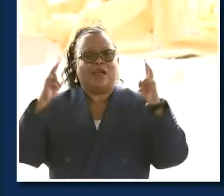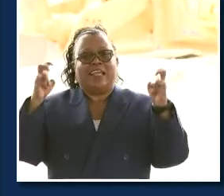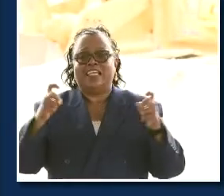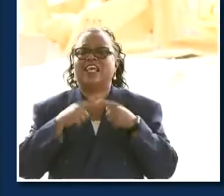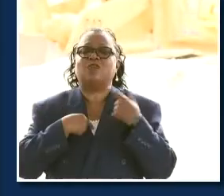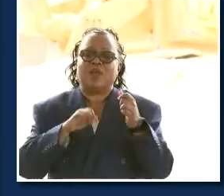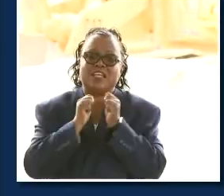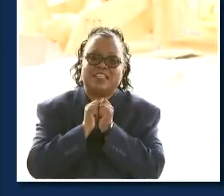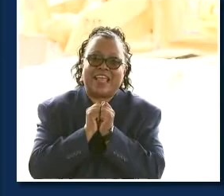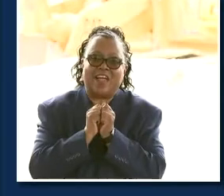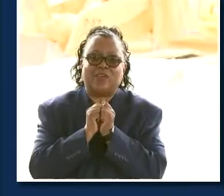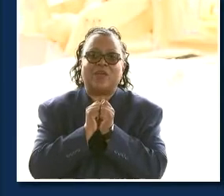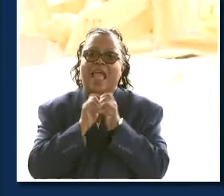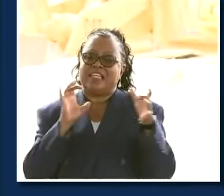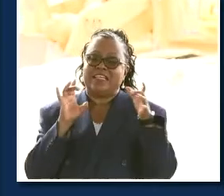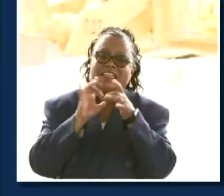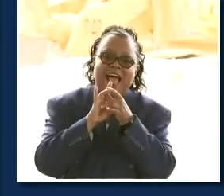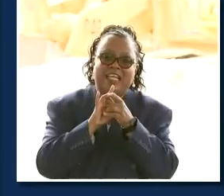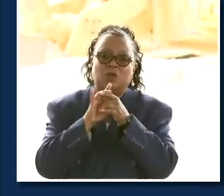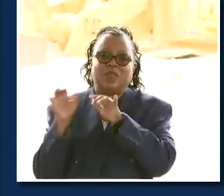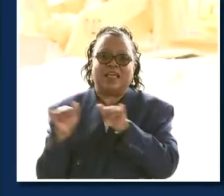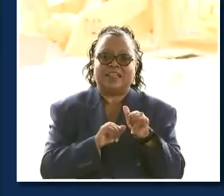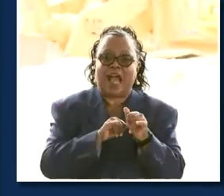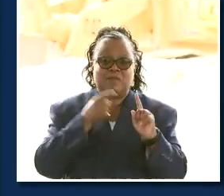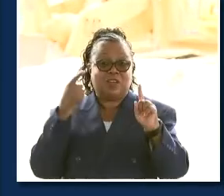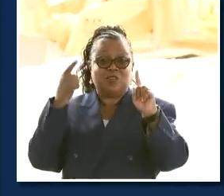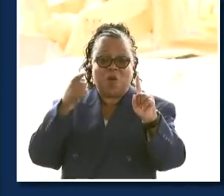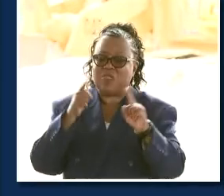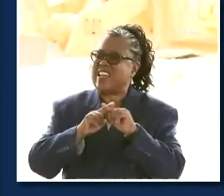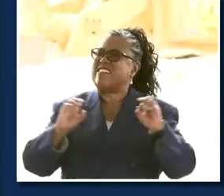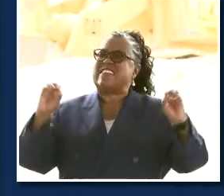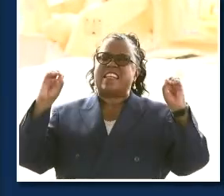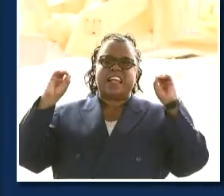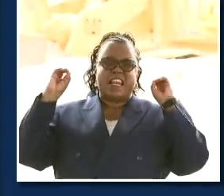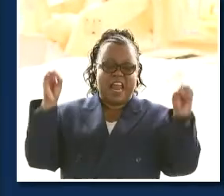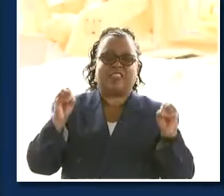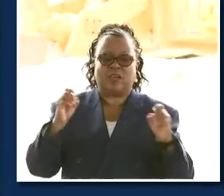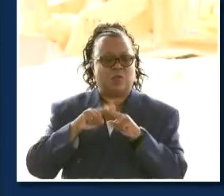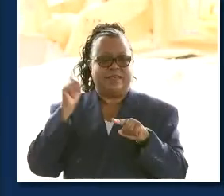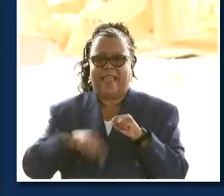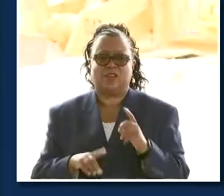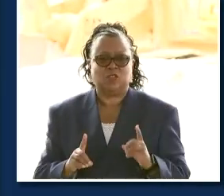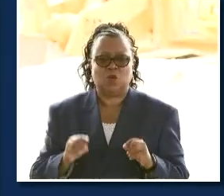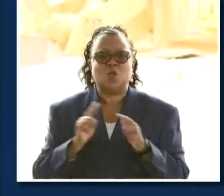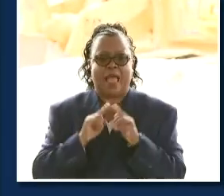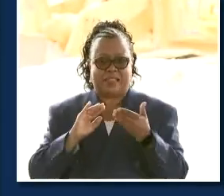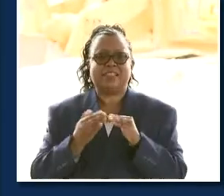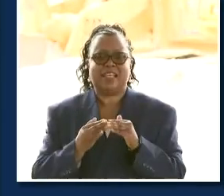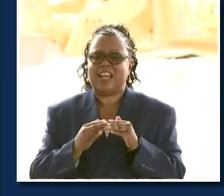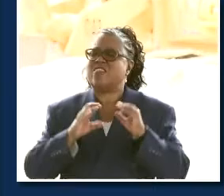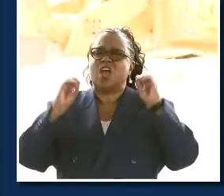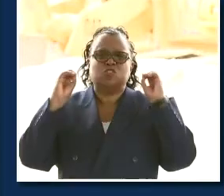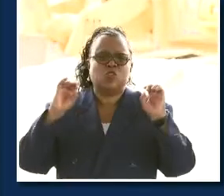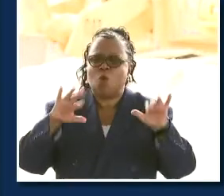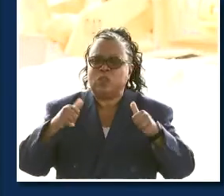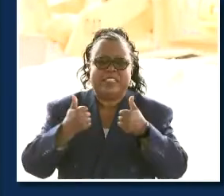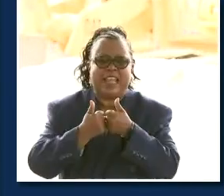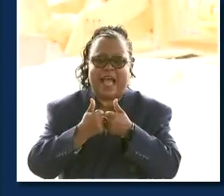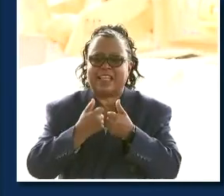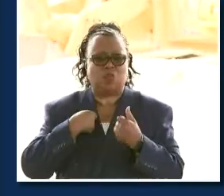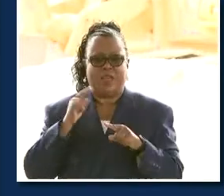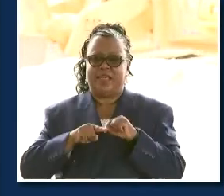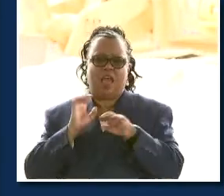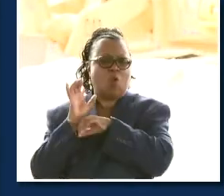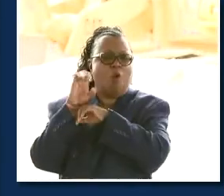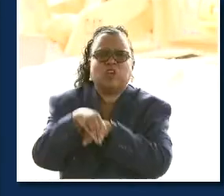if we are together and united with a common sense of purpose, there is nothing that we can't do as a city. There is no challenge that we